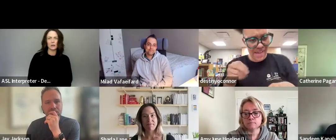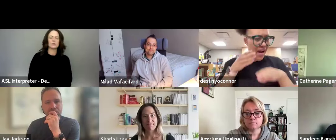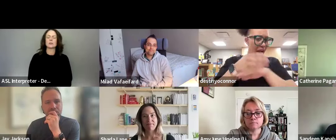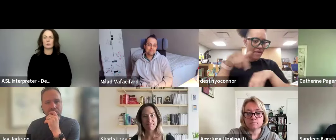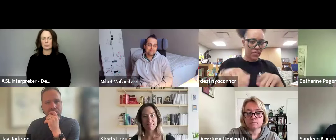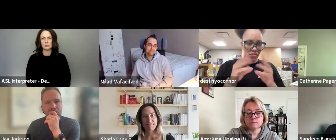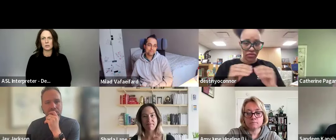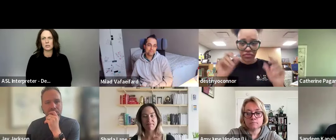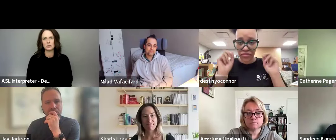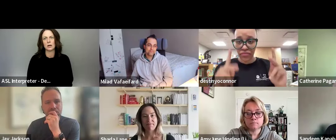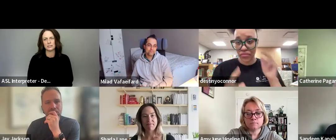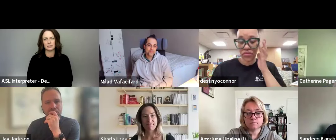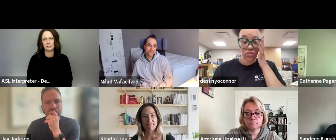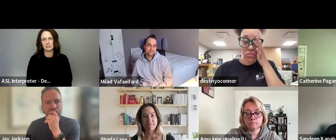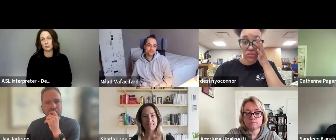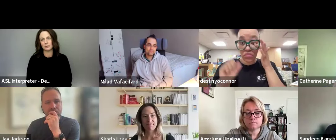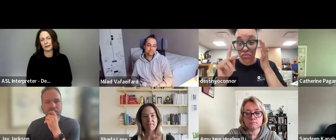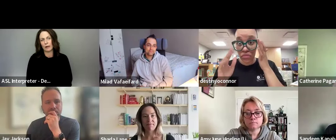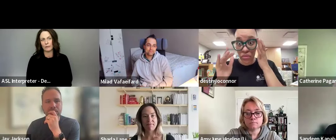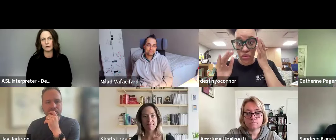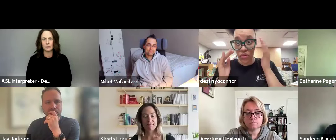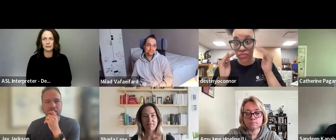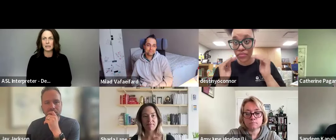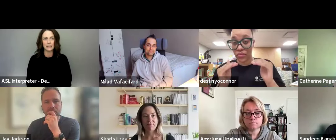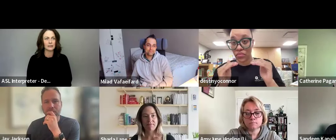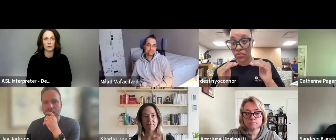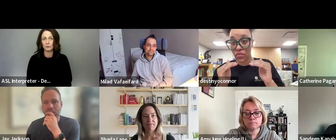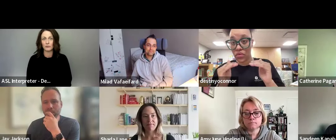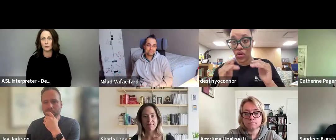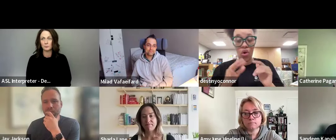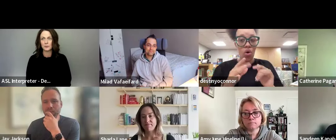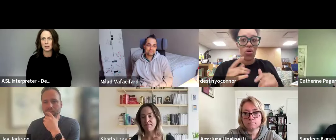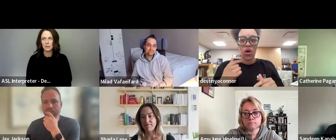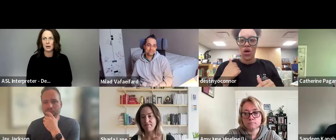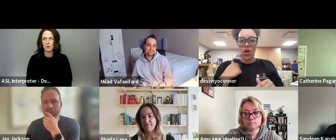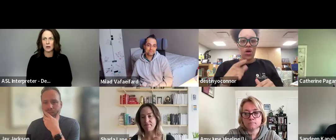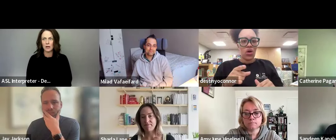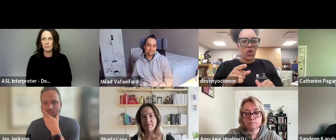talking here, there's other opportunities to contact us rather than during the meeting, if you prefer.